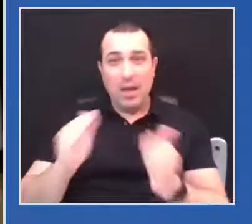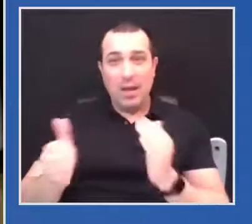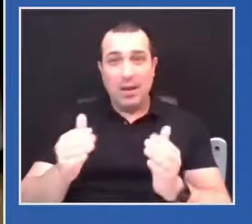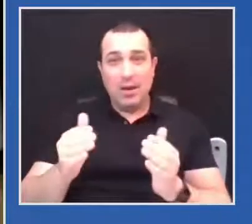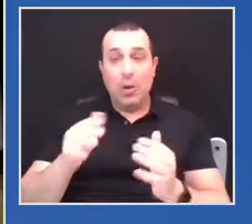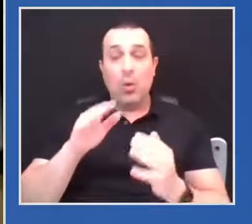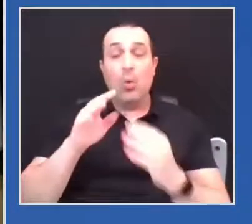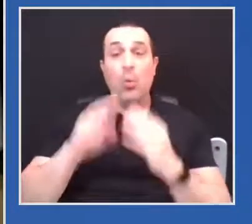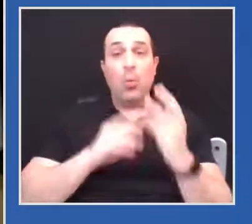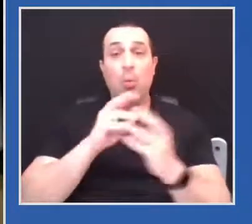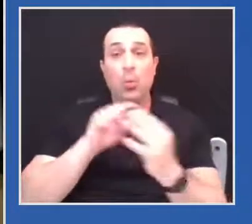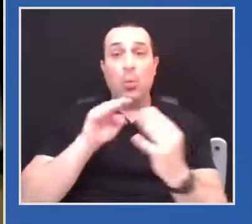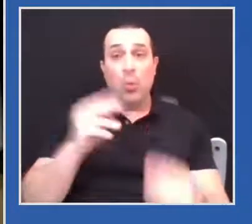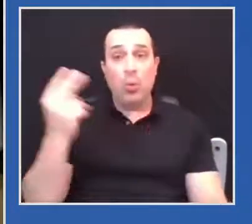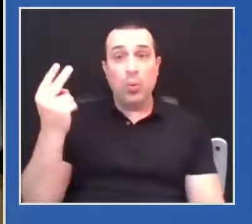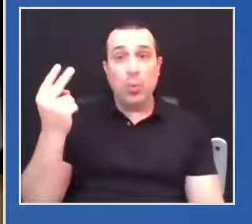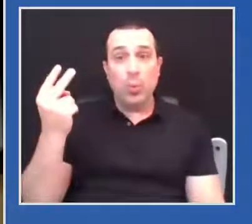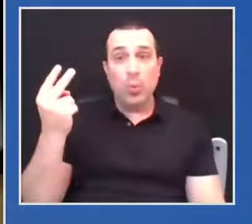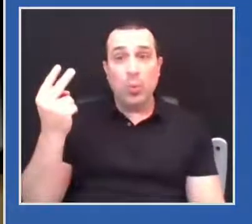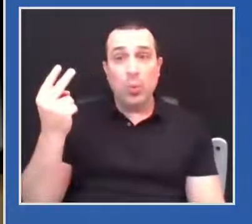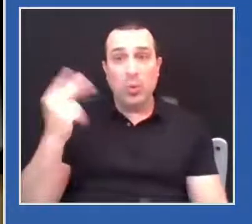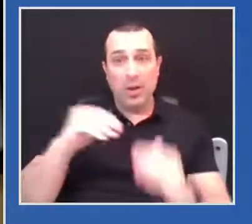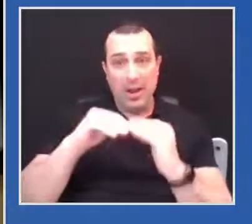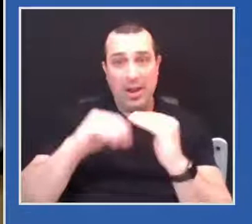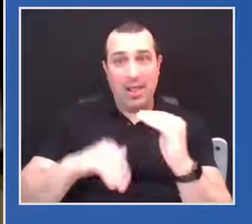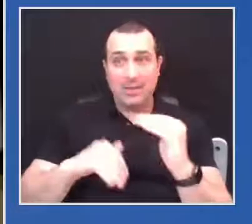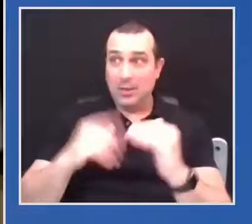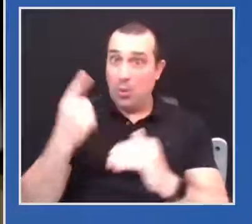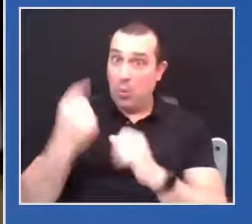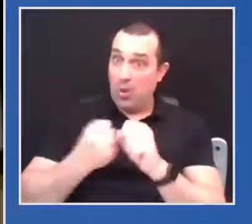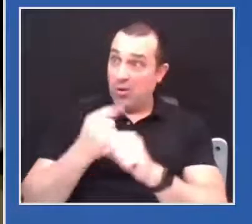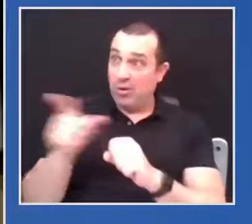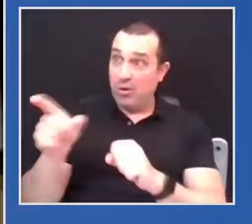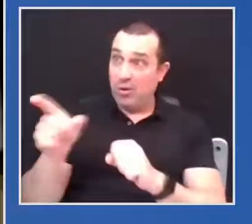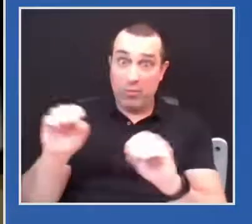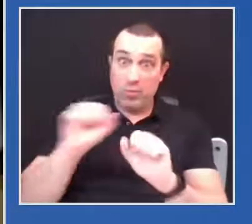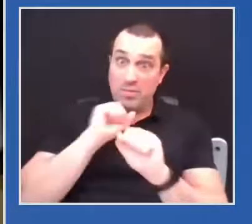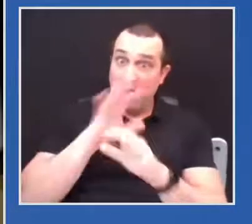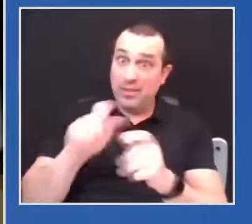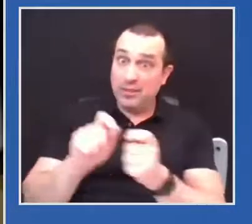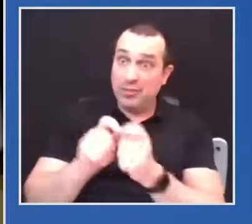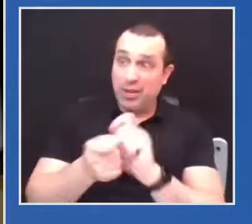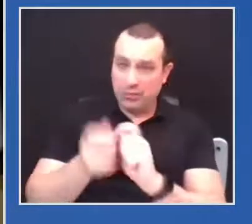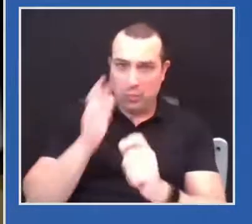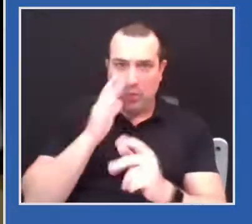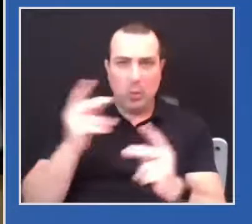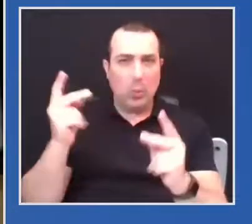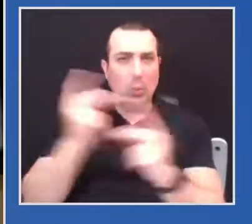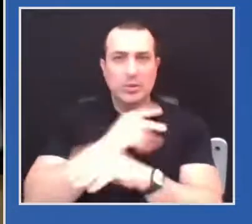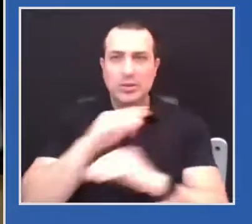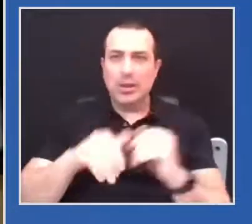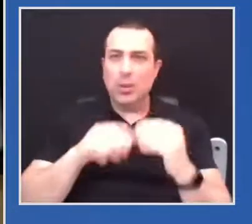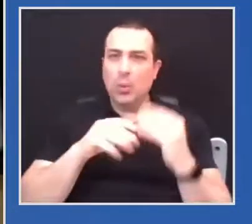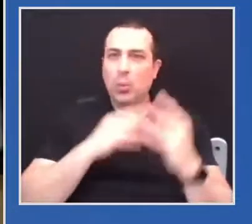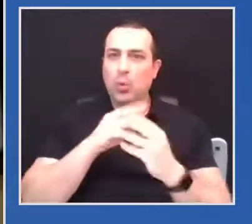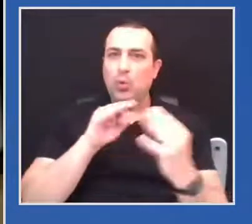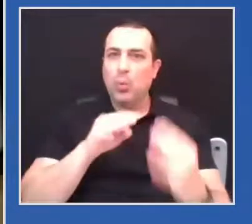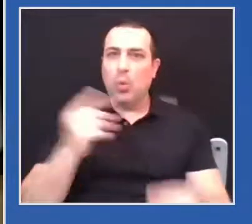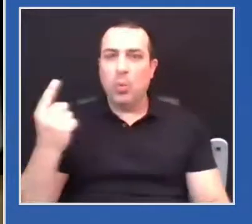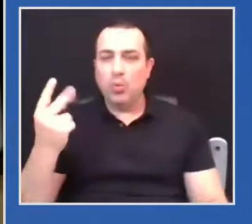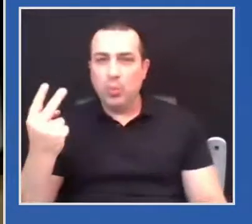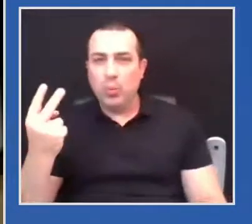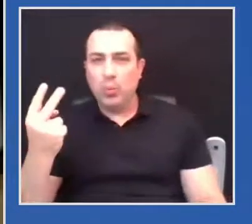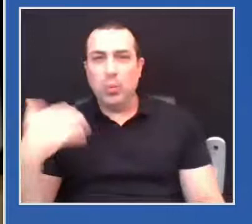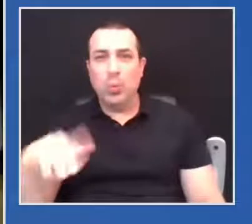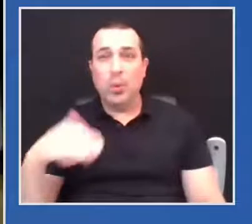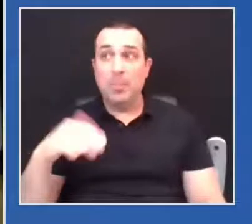in less than a year if he doesn't move. The only one Donald Trump will do